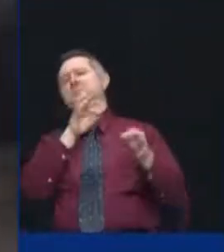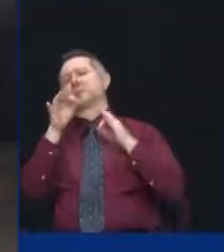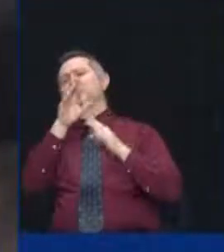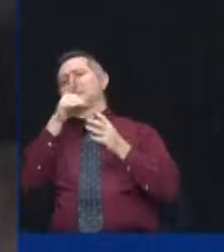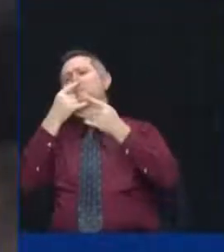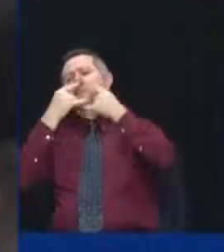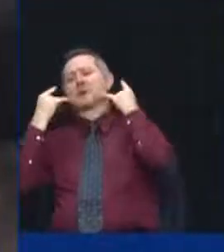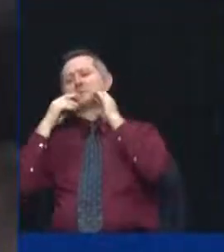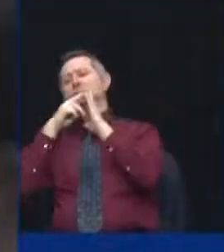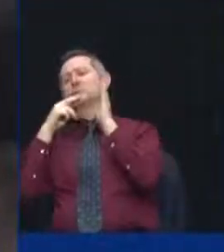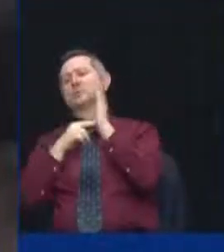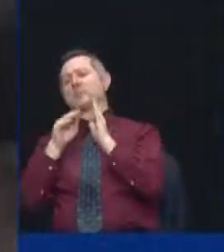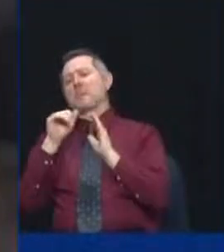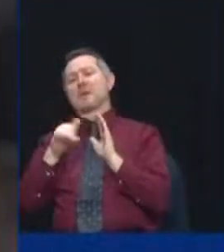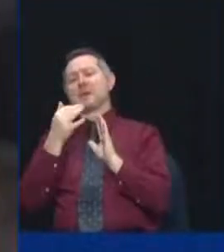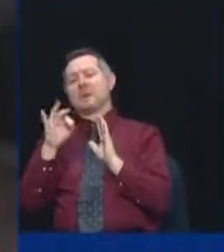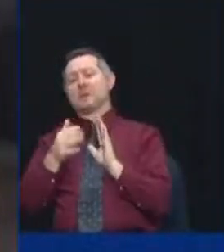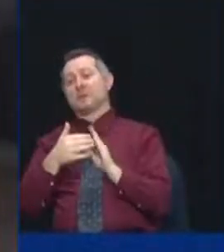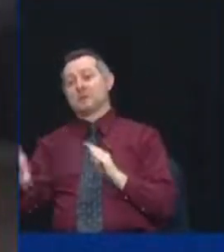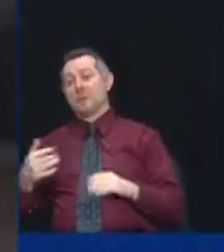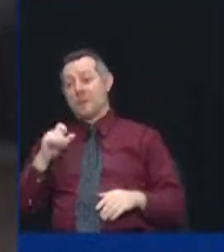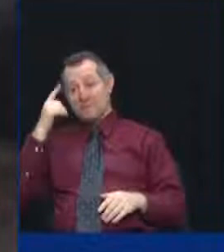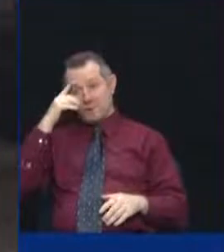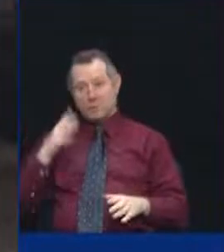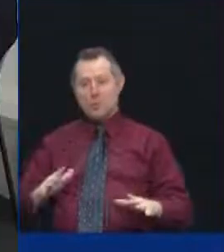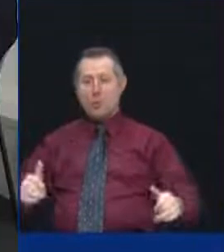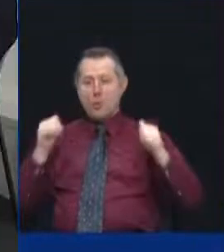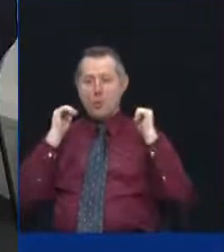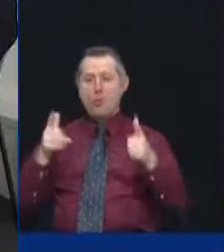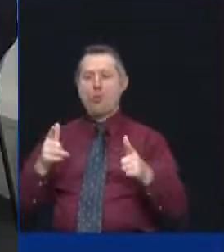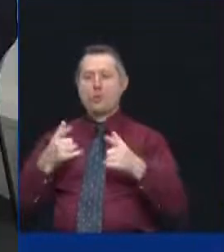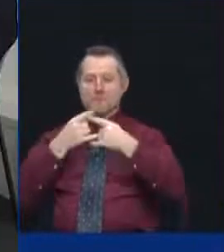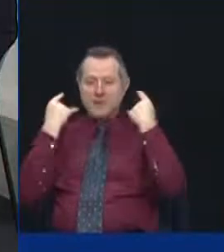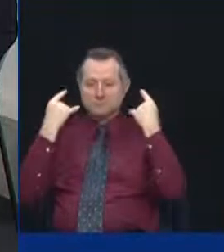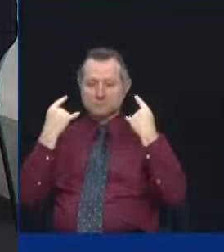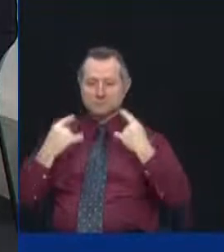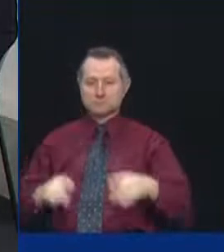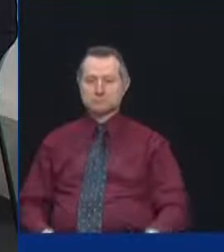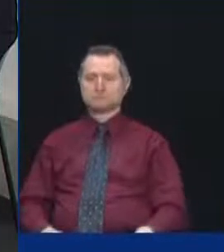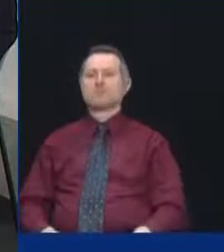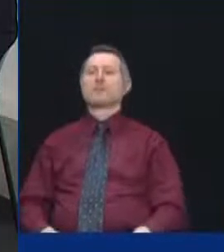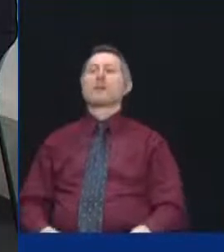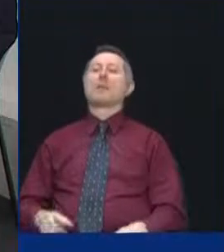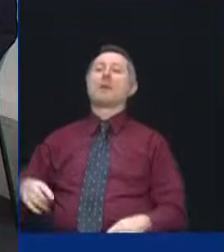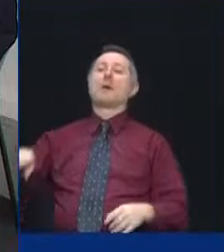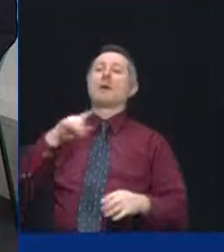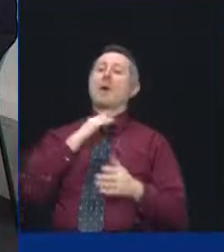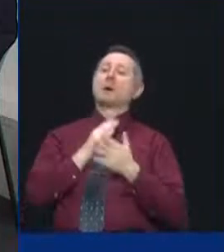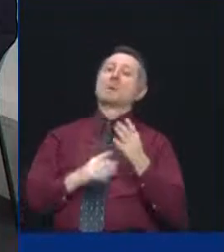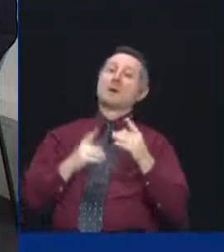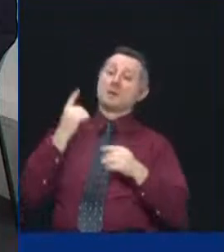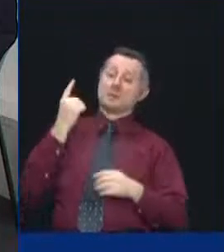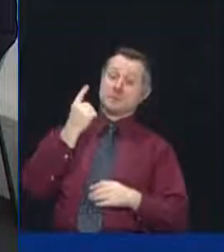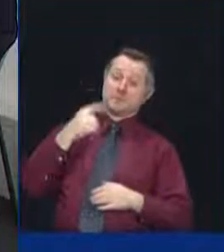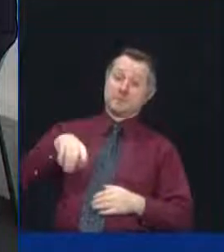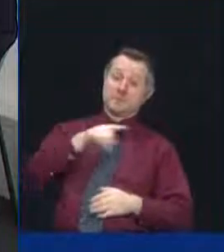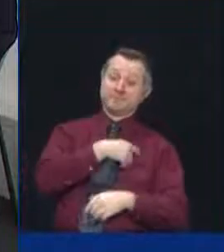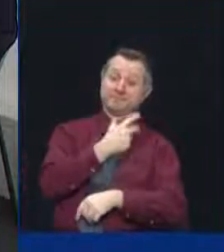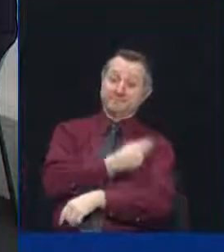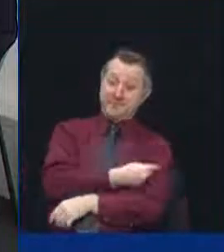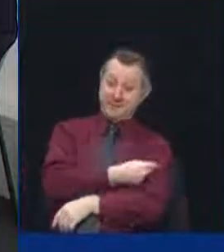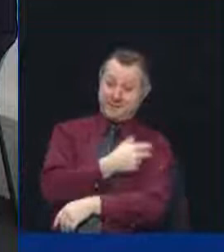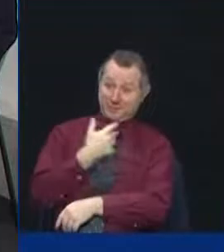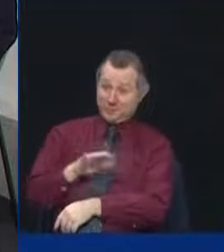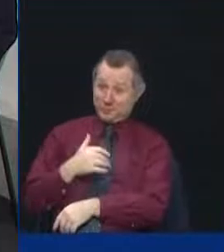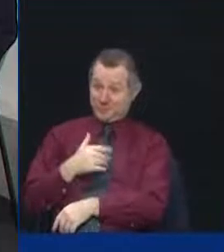19th? Everyone is still Everyone required? wears a mask. Everyone wears a mask? If somebody gets a shot at a game, when and where will their next shot